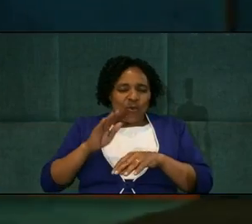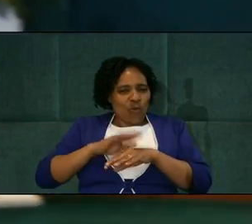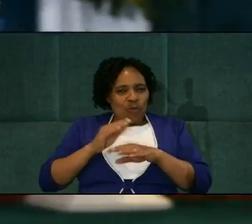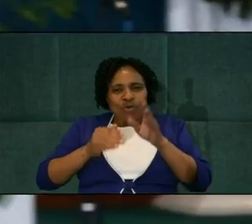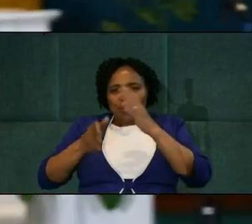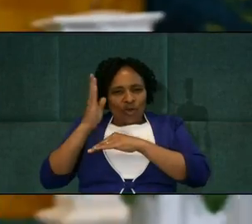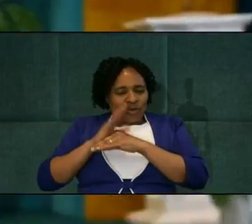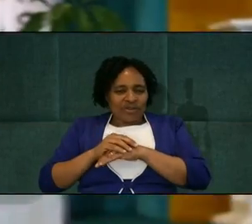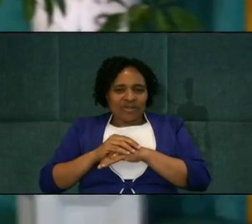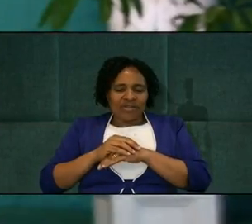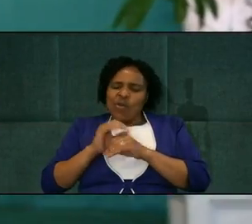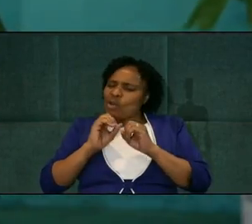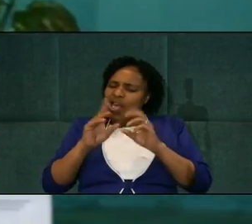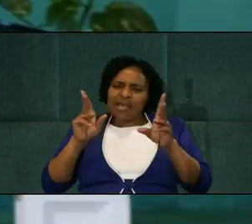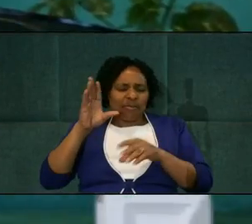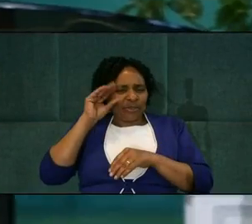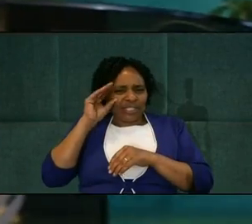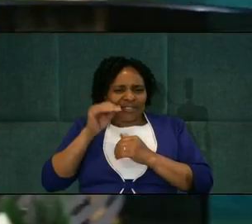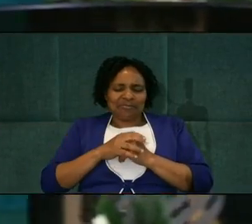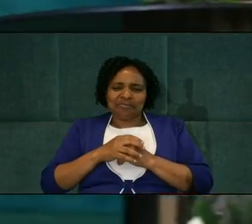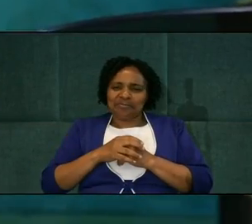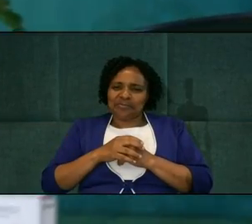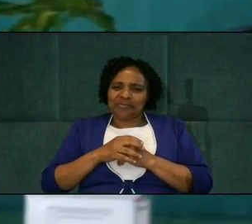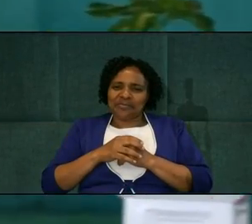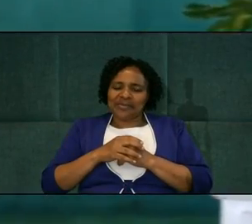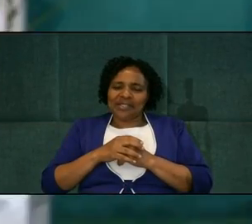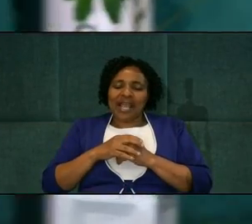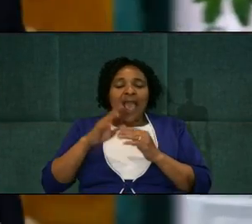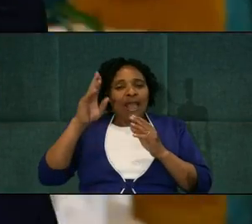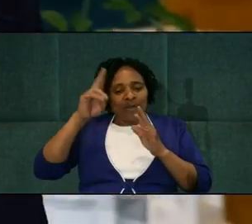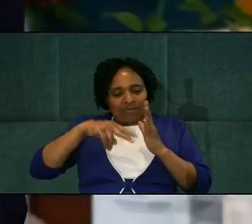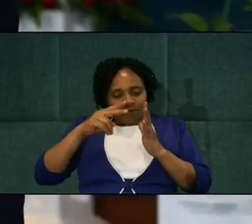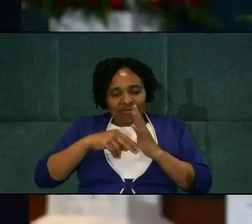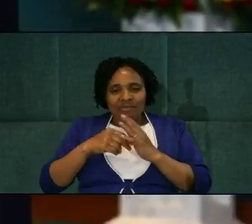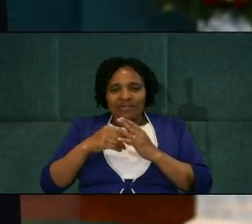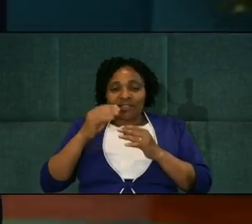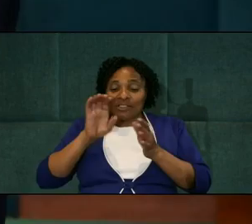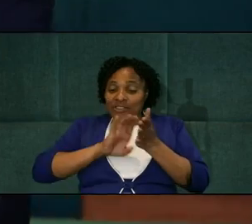Moses, now here's what I'll do. Read the chapter when you go home.